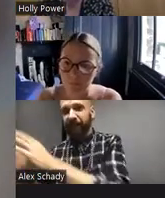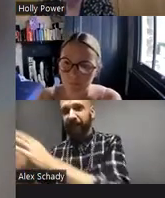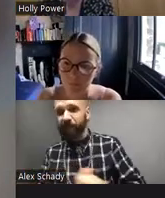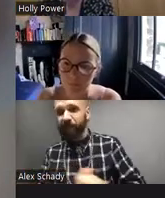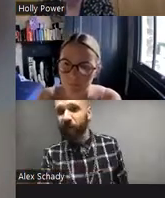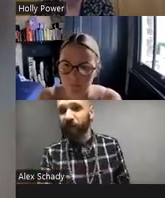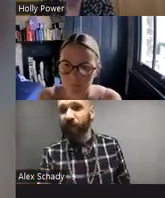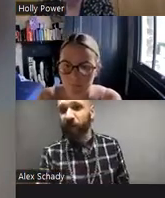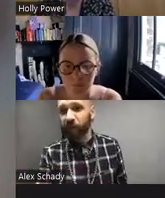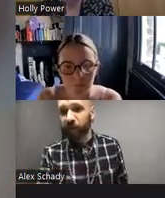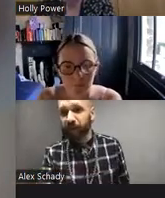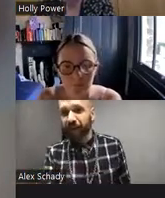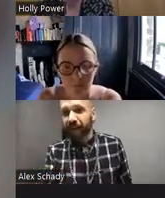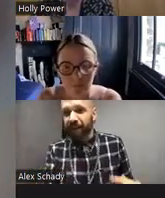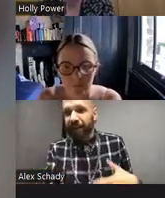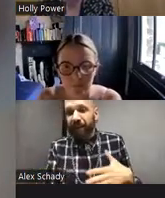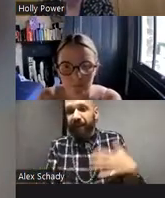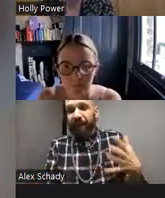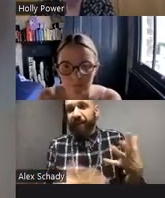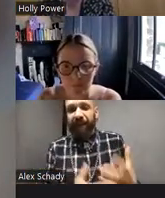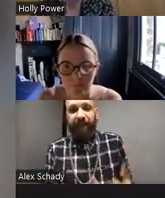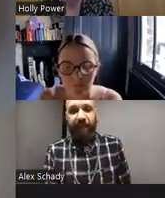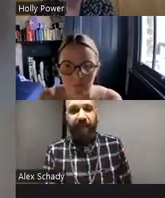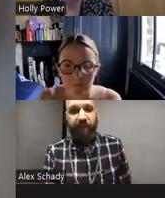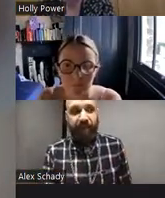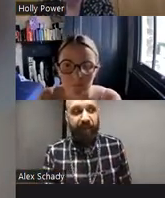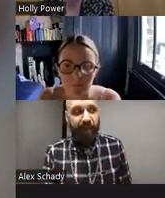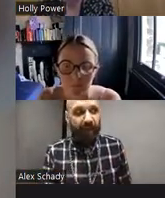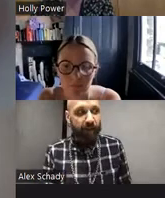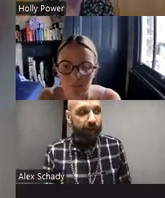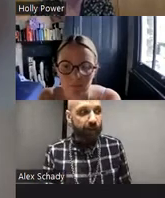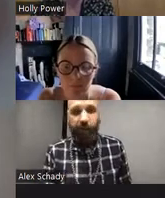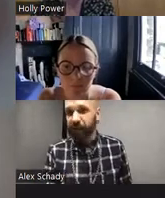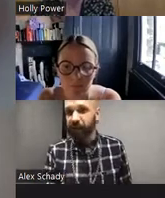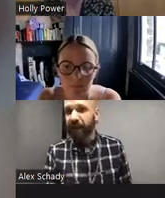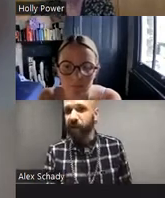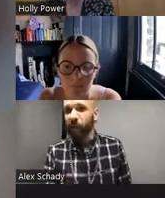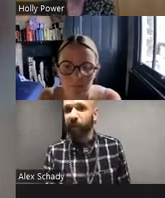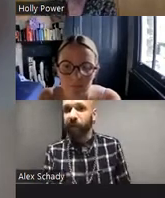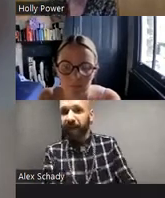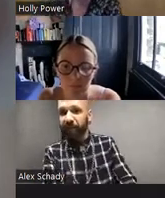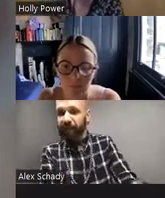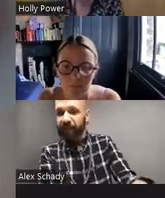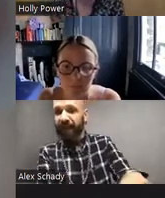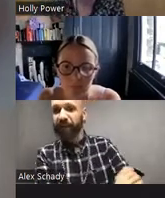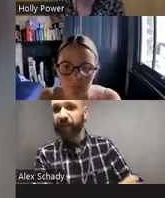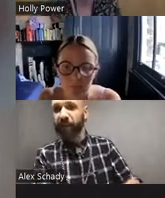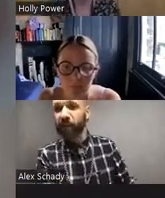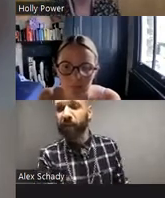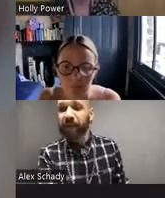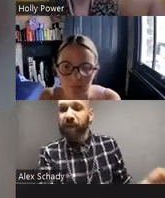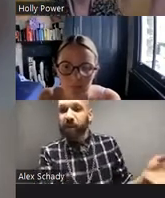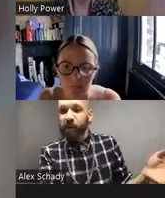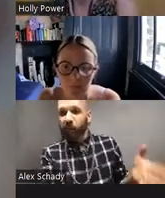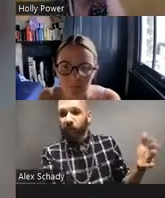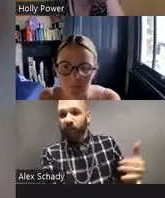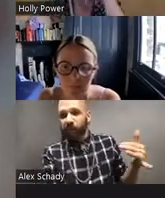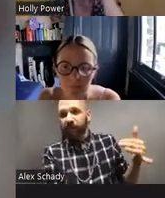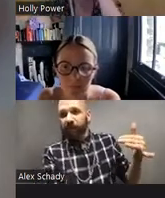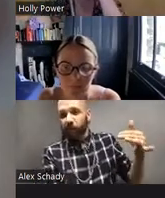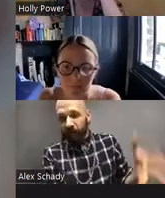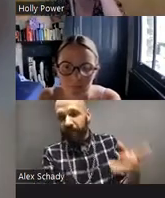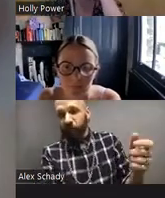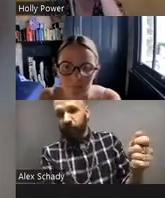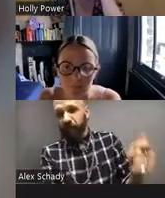running some workshops for someone else. That's I don't think it's any use to anyone. I don't think anyone wants a benevolent act done upon them. What we